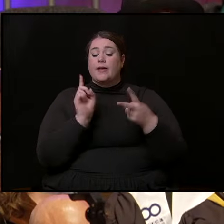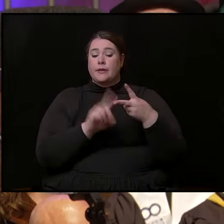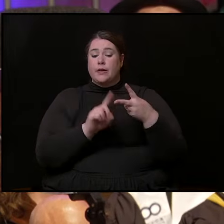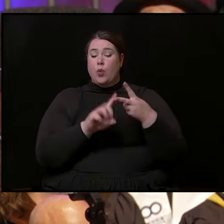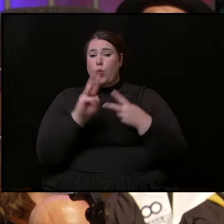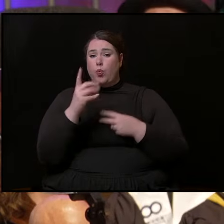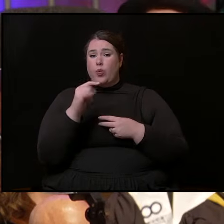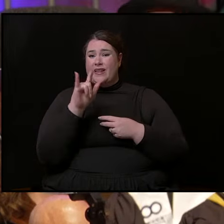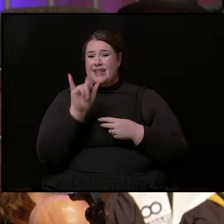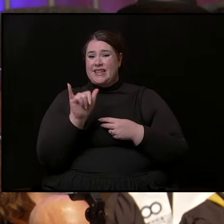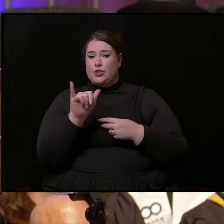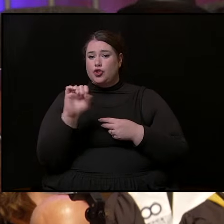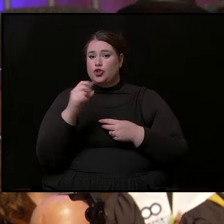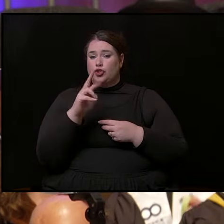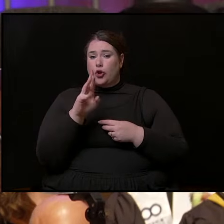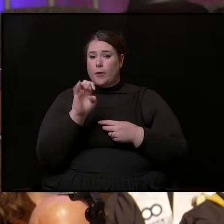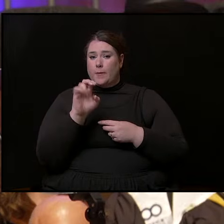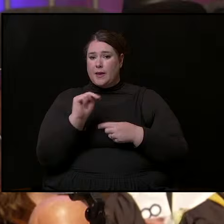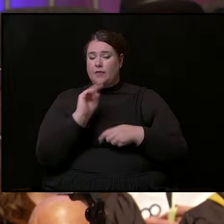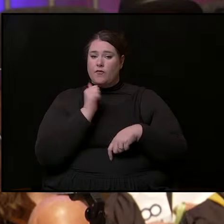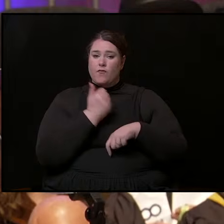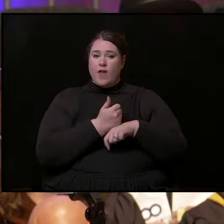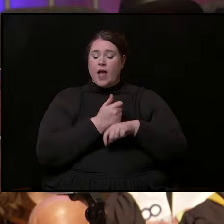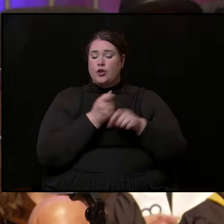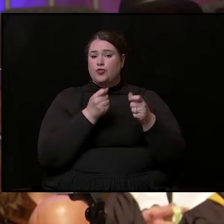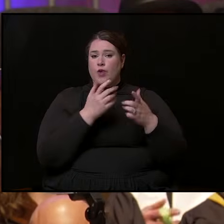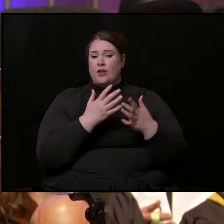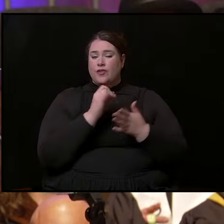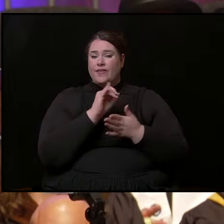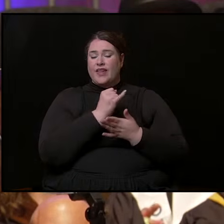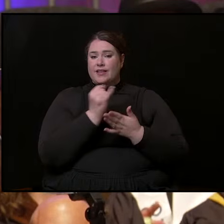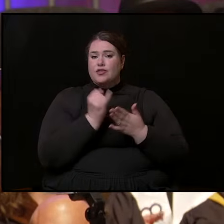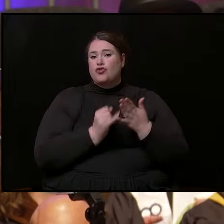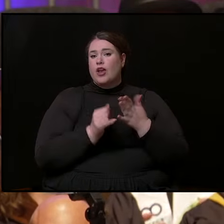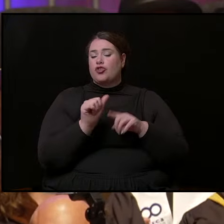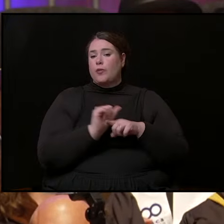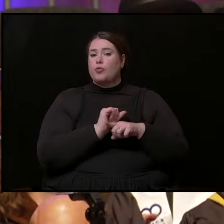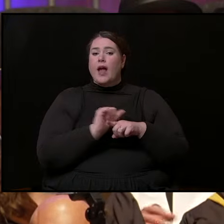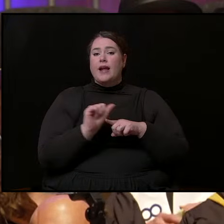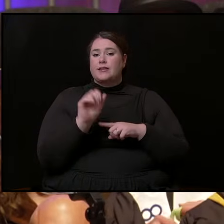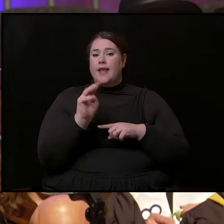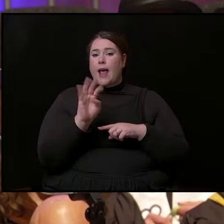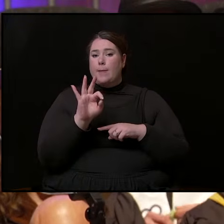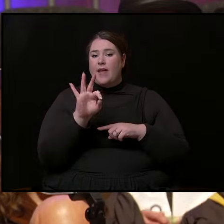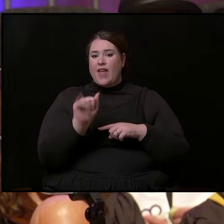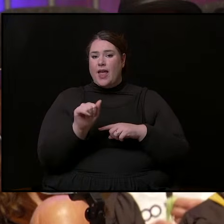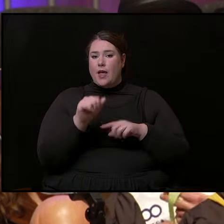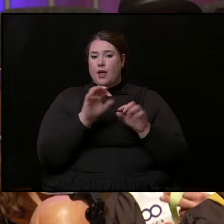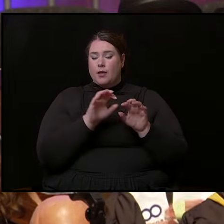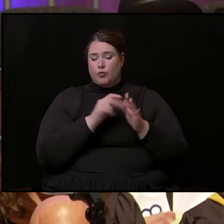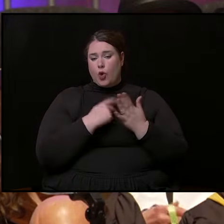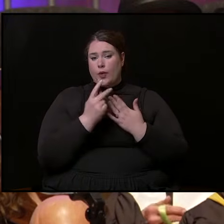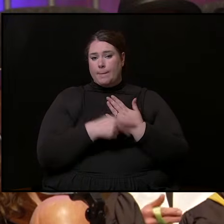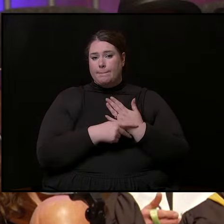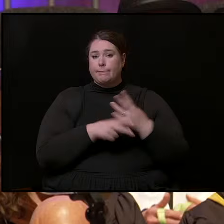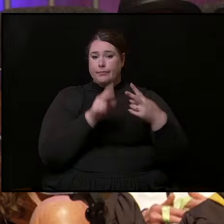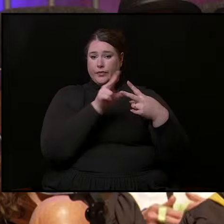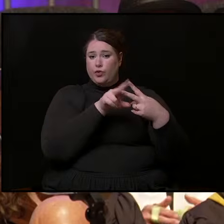who is the founding director of our Illustration Practice MFA program. They